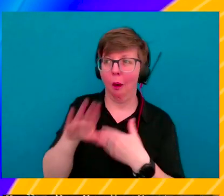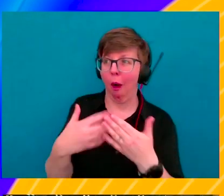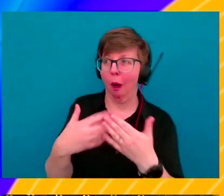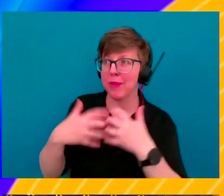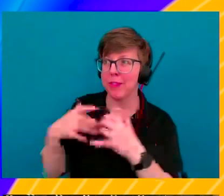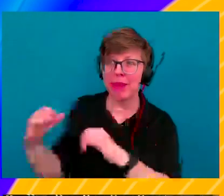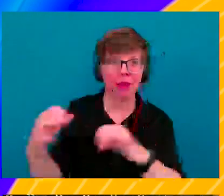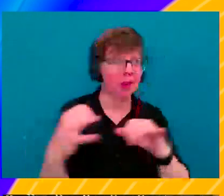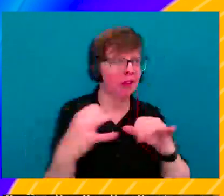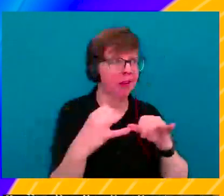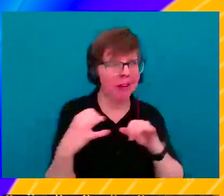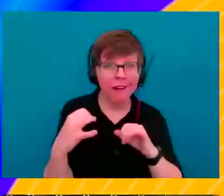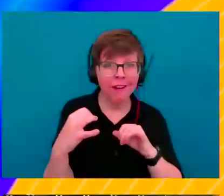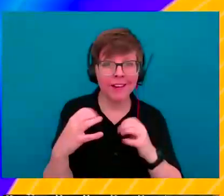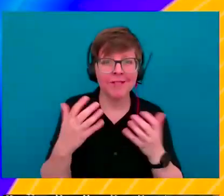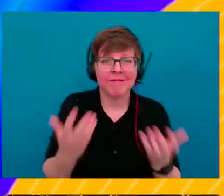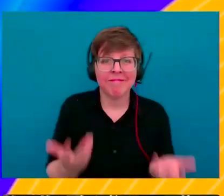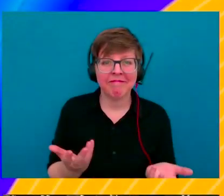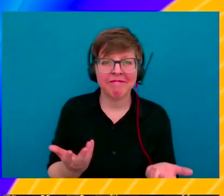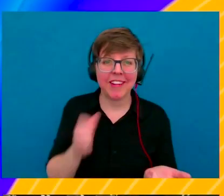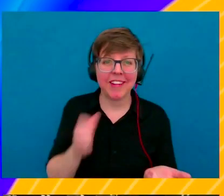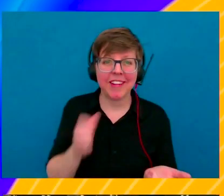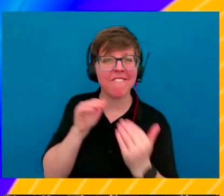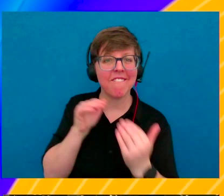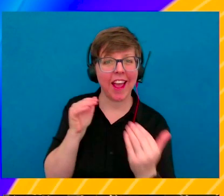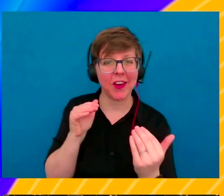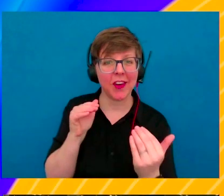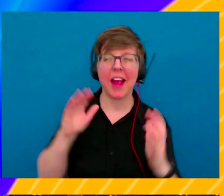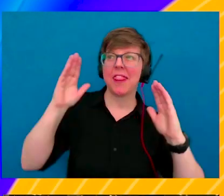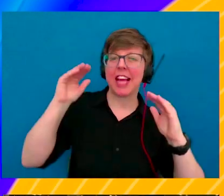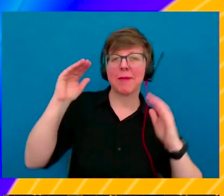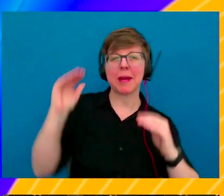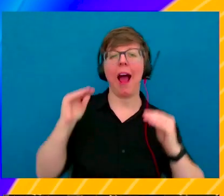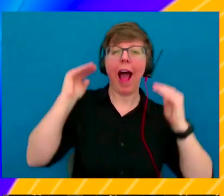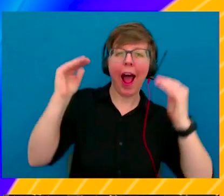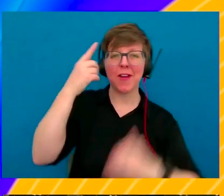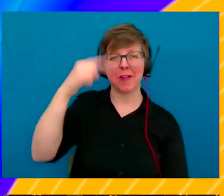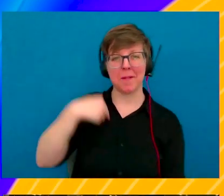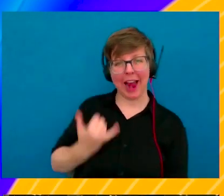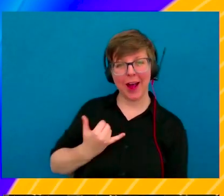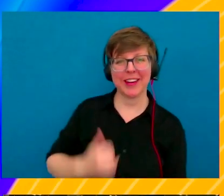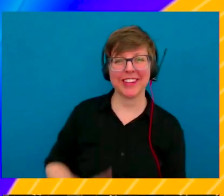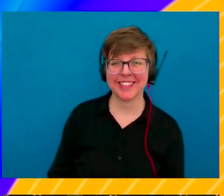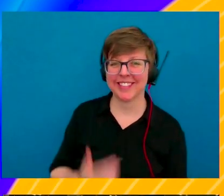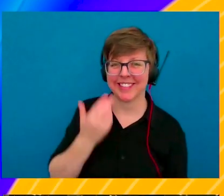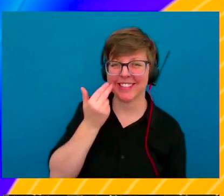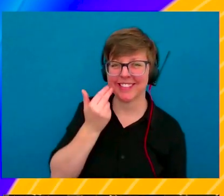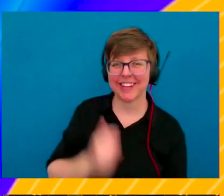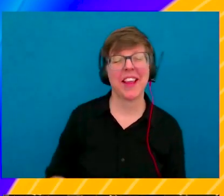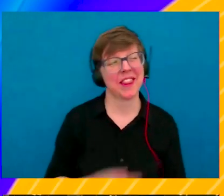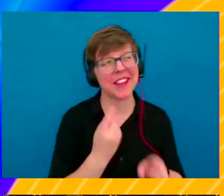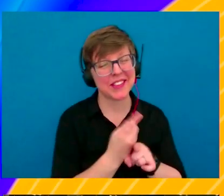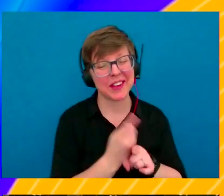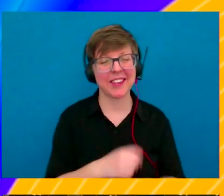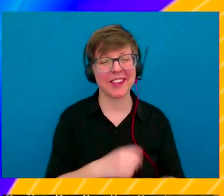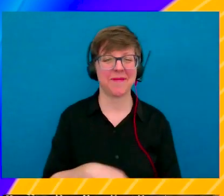because That's right. now I'm the expectations are higher on me now. That's right. So you brought up VS Code. I assume